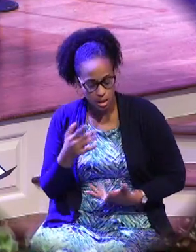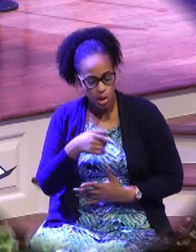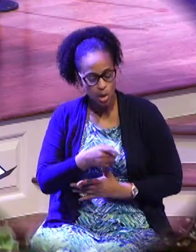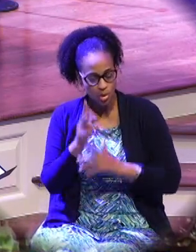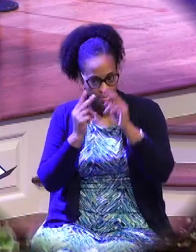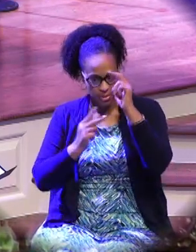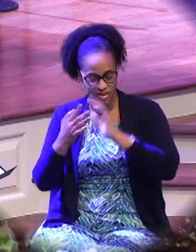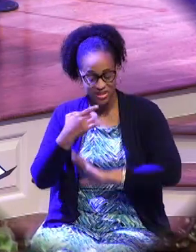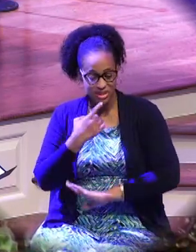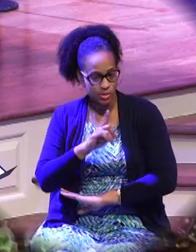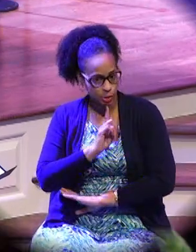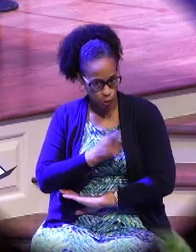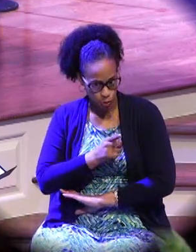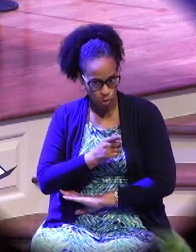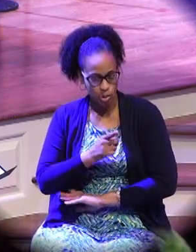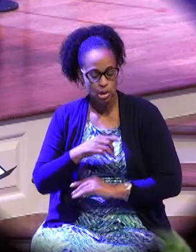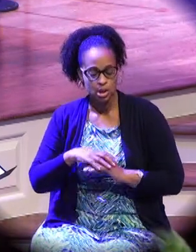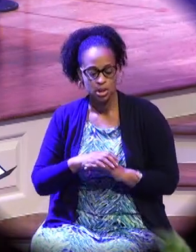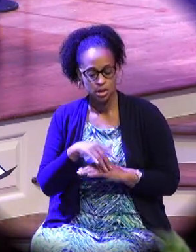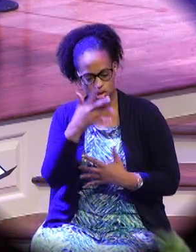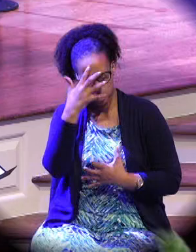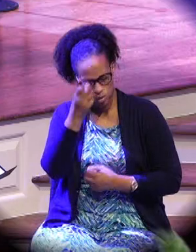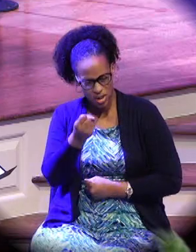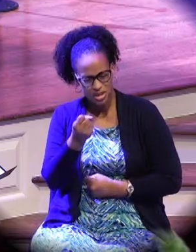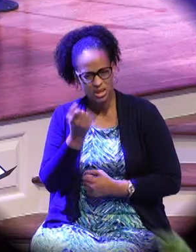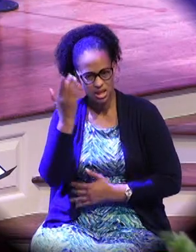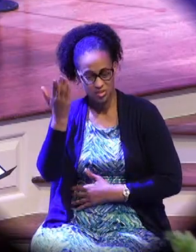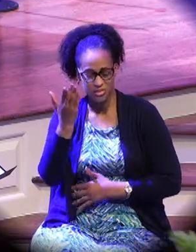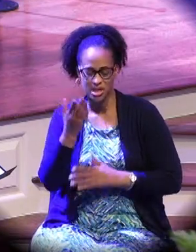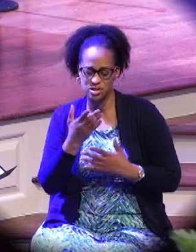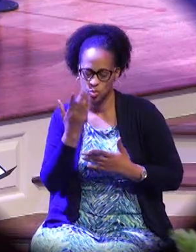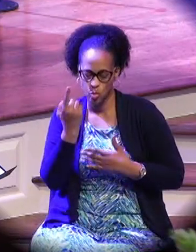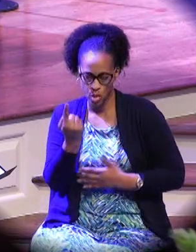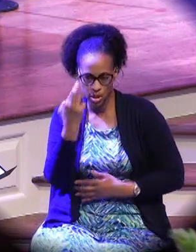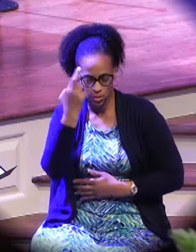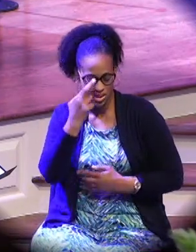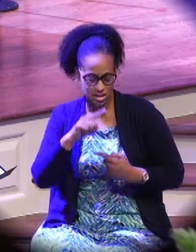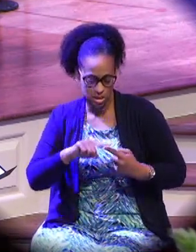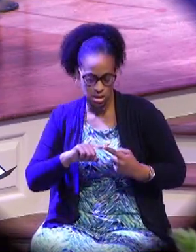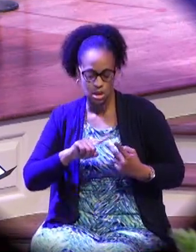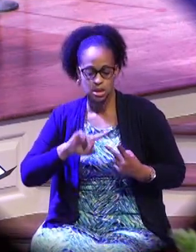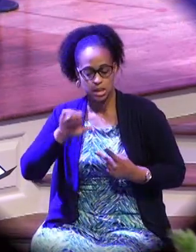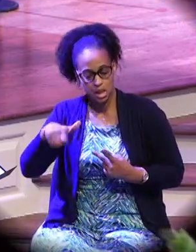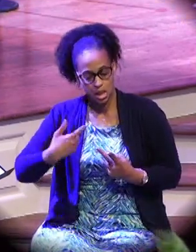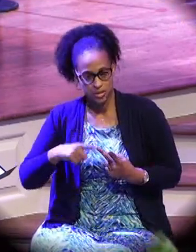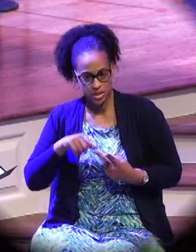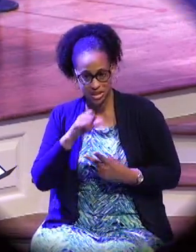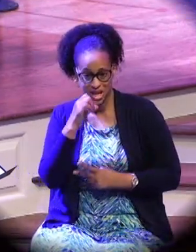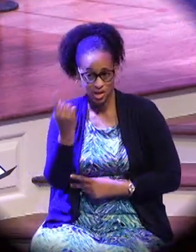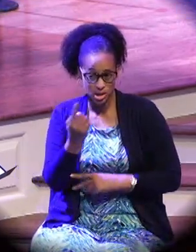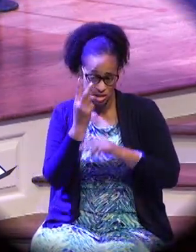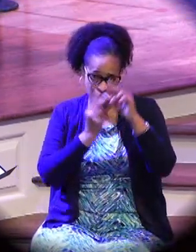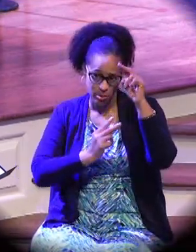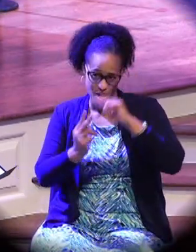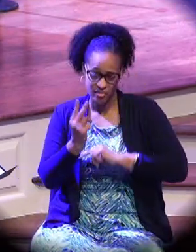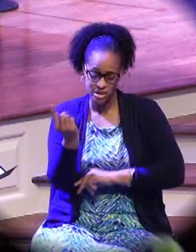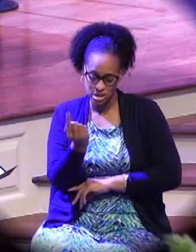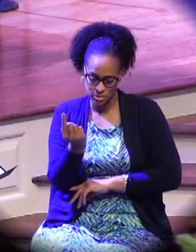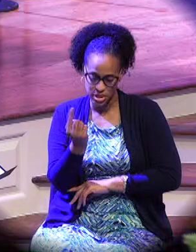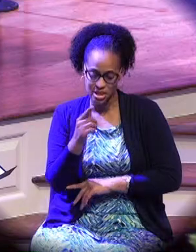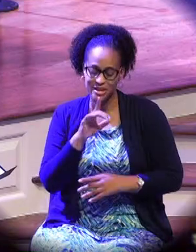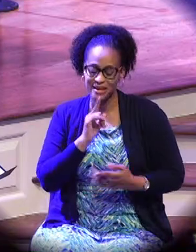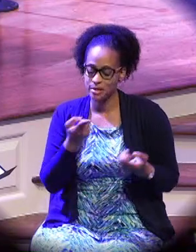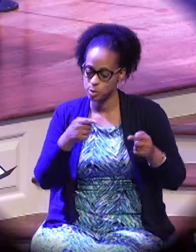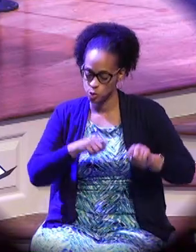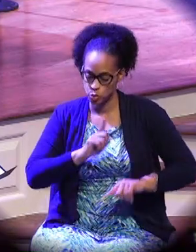prophet said was true, and so we should trust in them. That's part of it. But it's not simply that the prophets prophesied something and they came